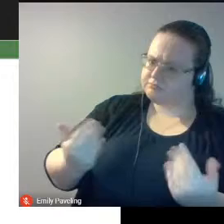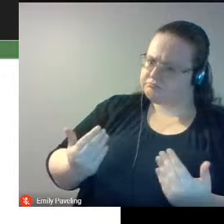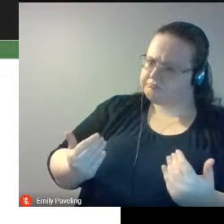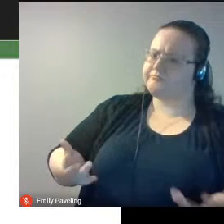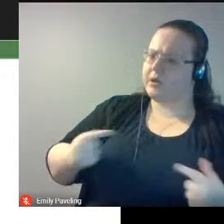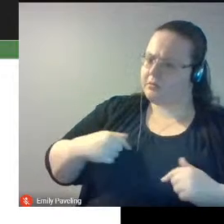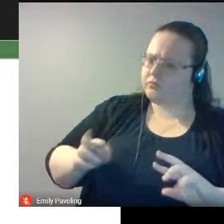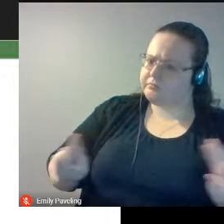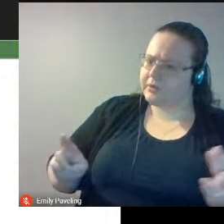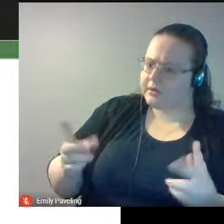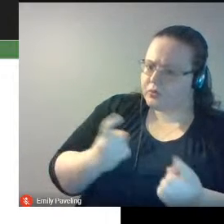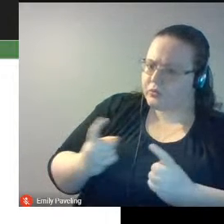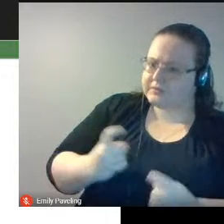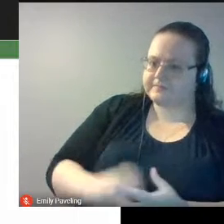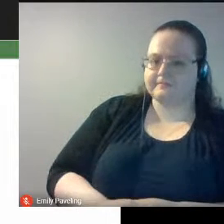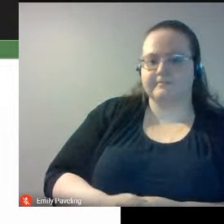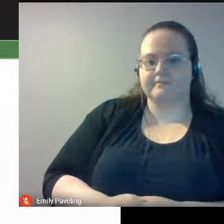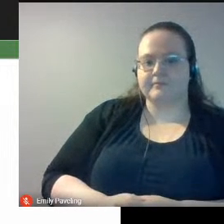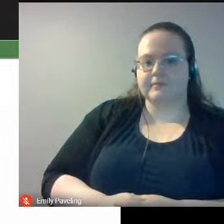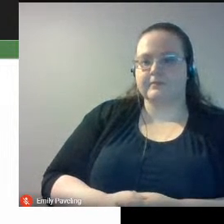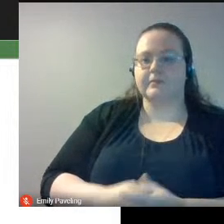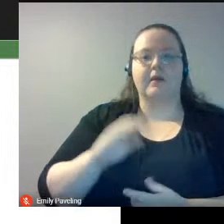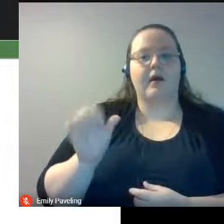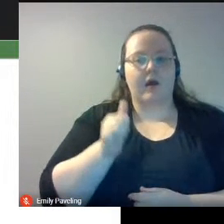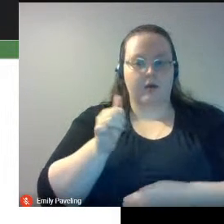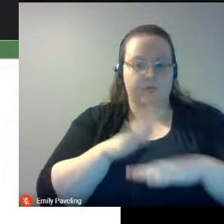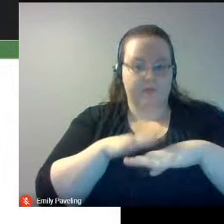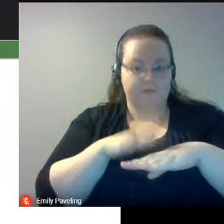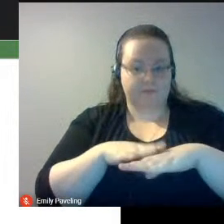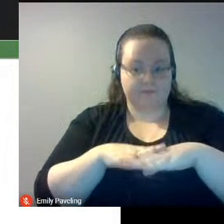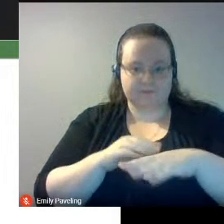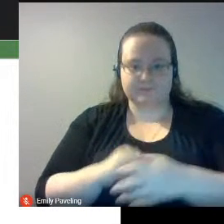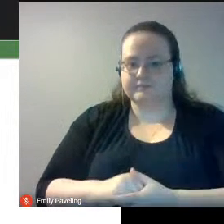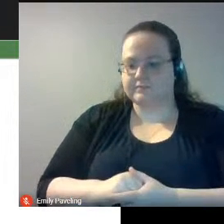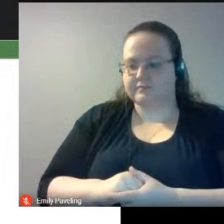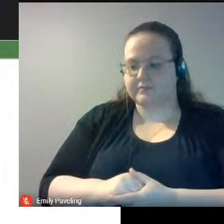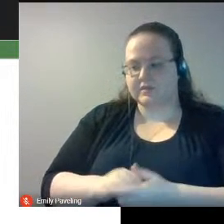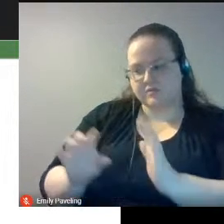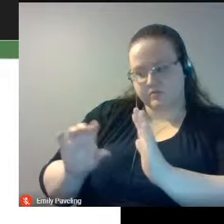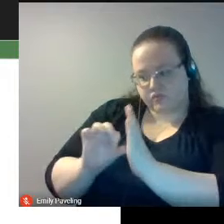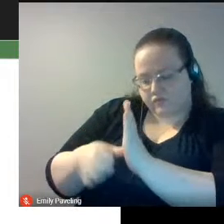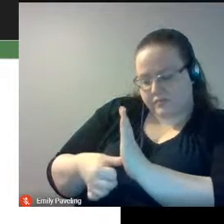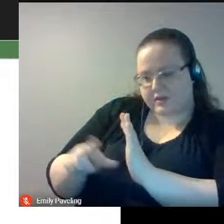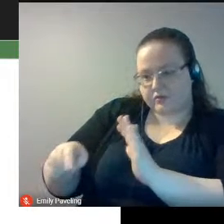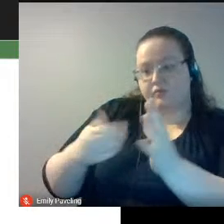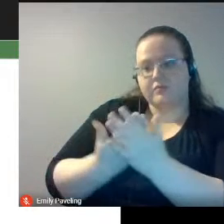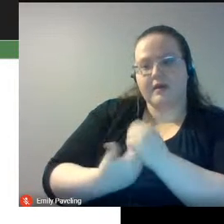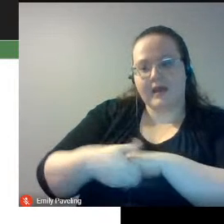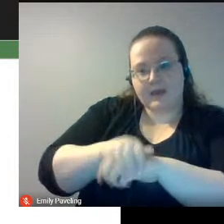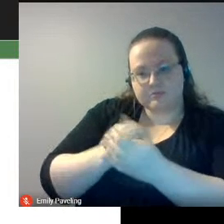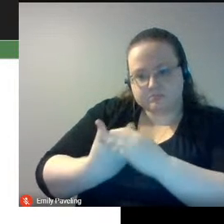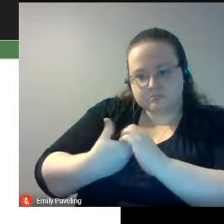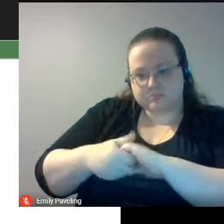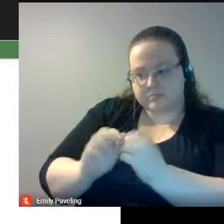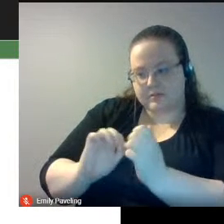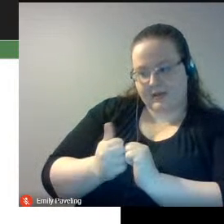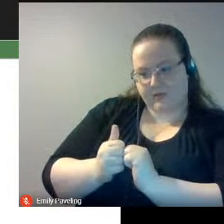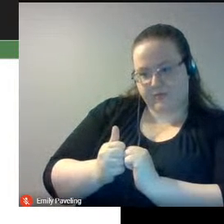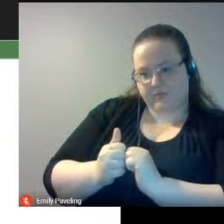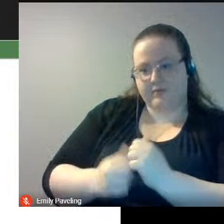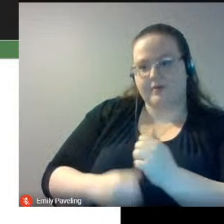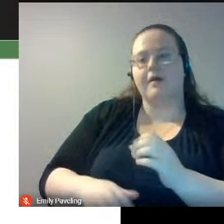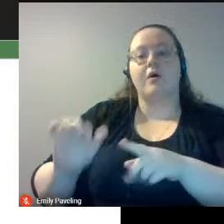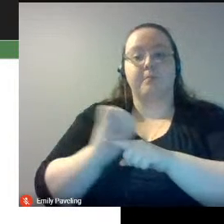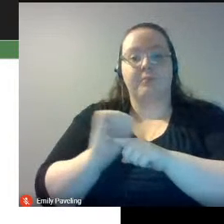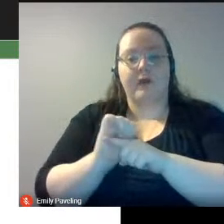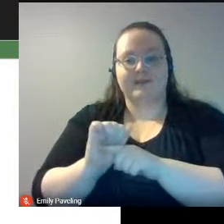Here are a few other tips you can also consider. Remind your child how to properly wash their hands and give them hand sanitizer to